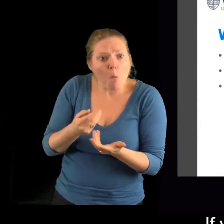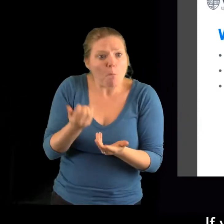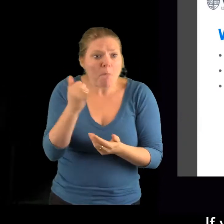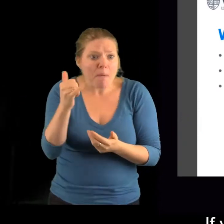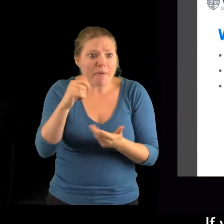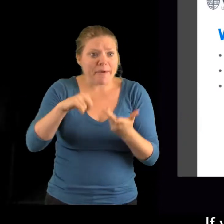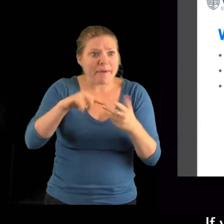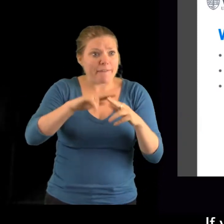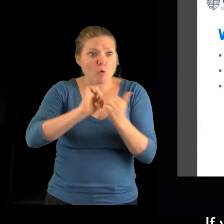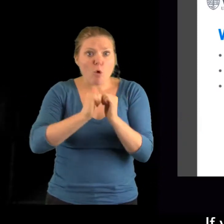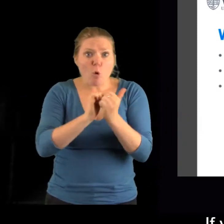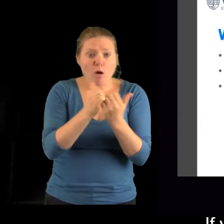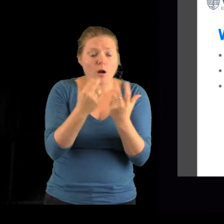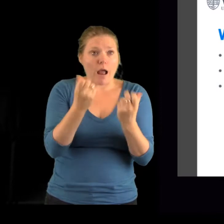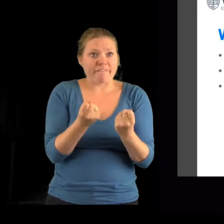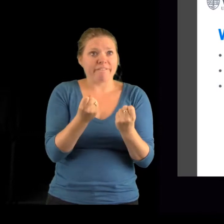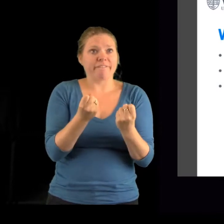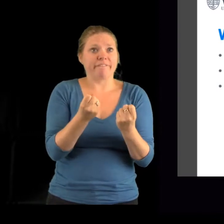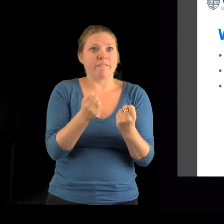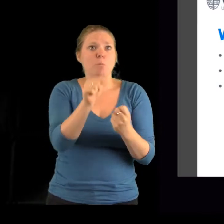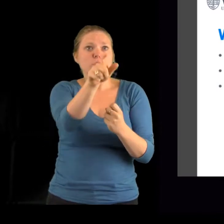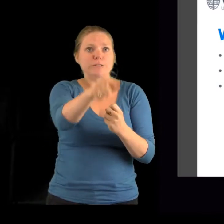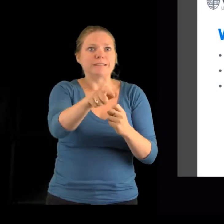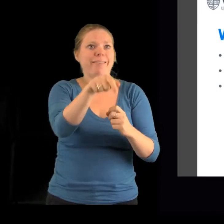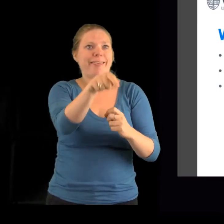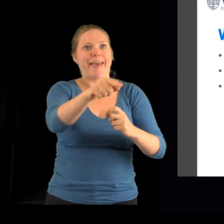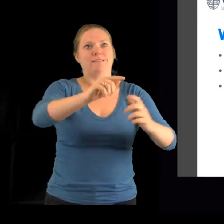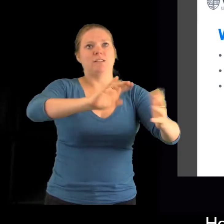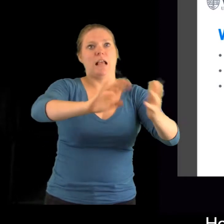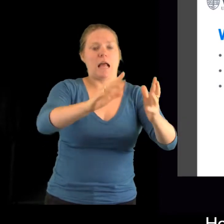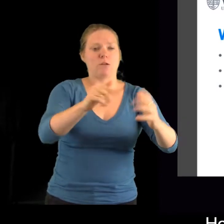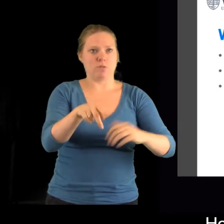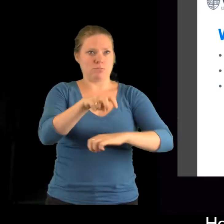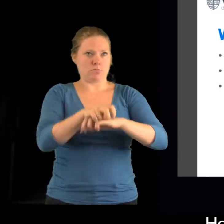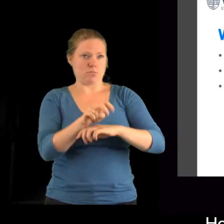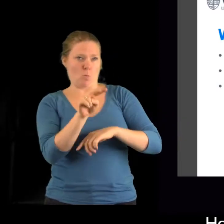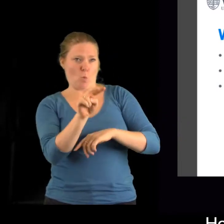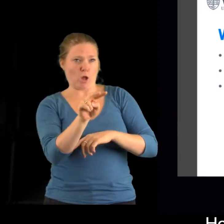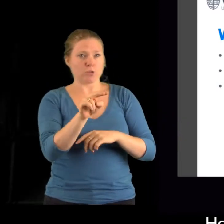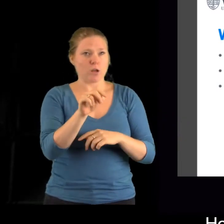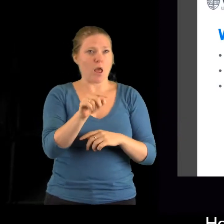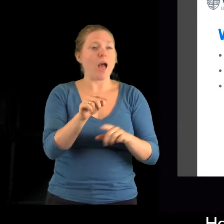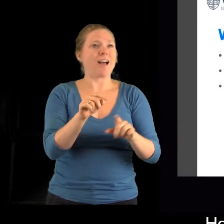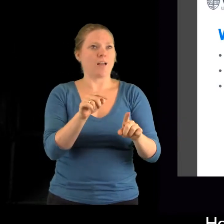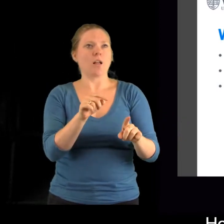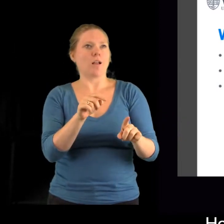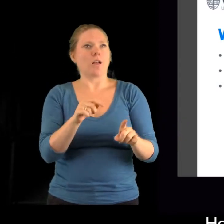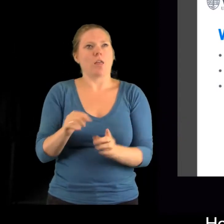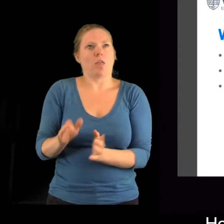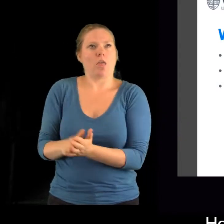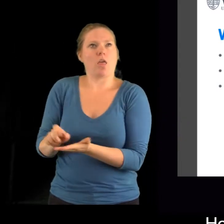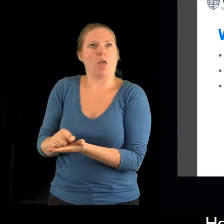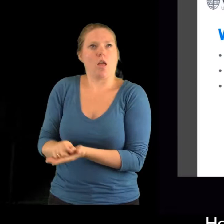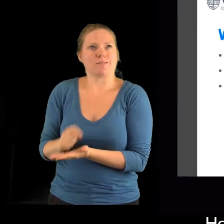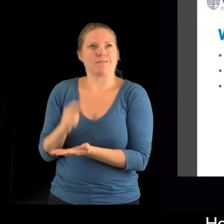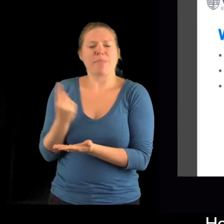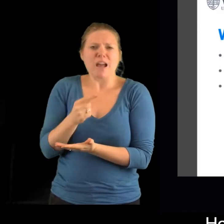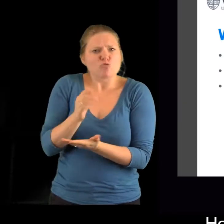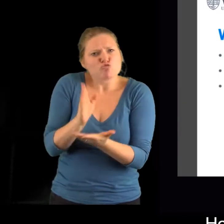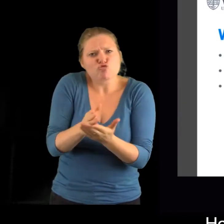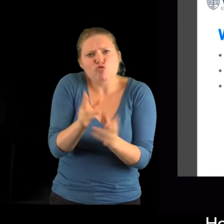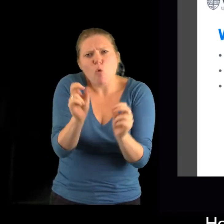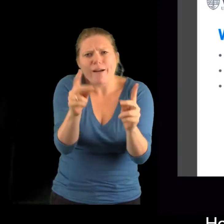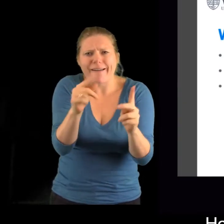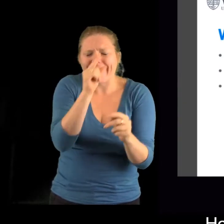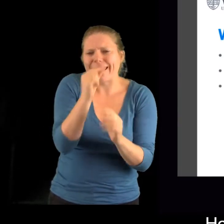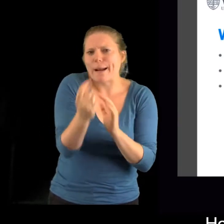to jot something down to talk about with your coworker later. However, I think the biggest thing to remember is that